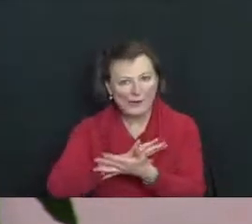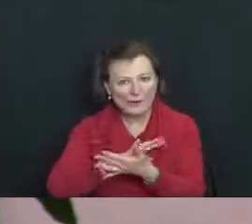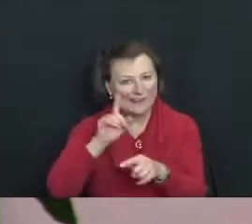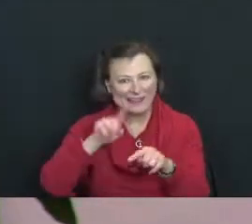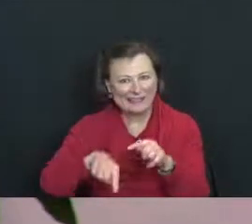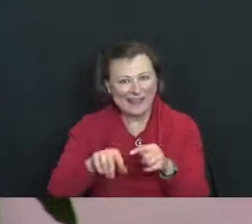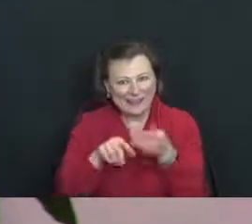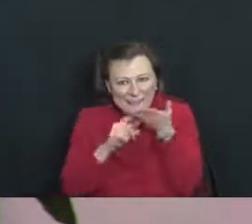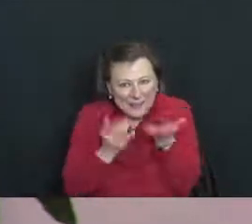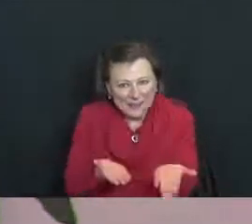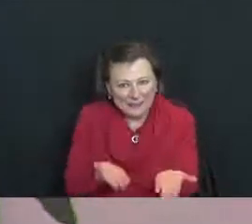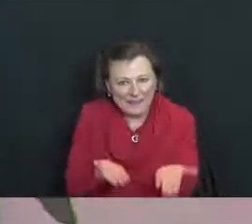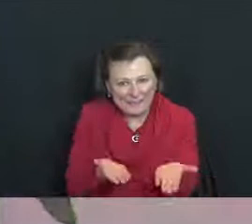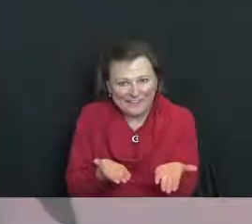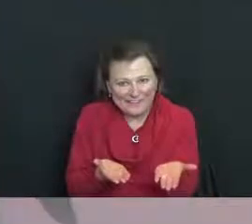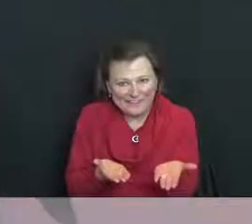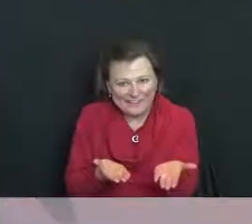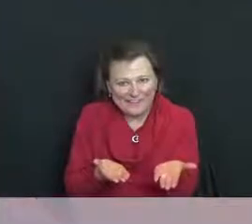exist.